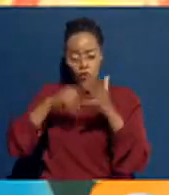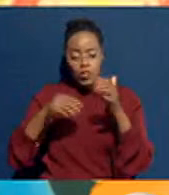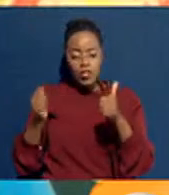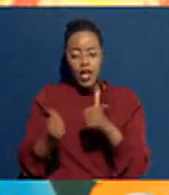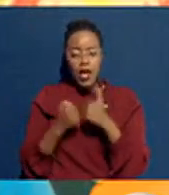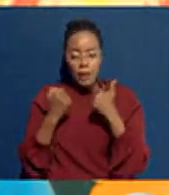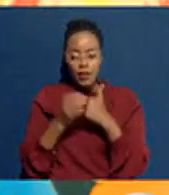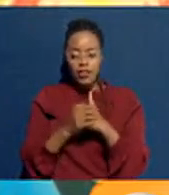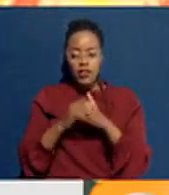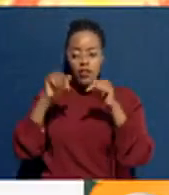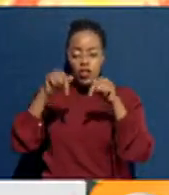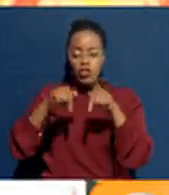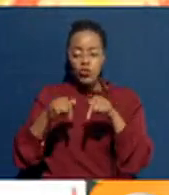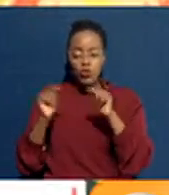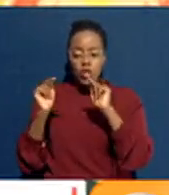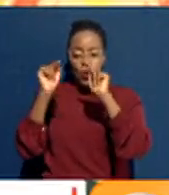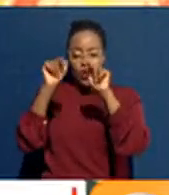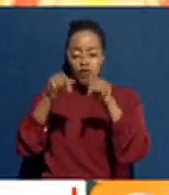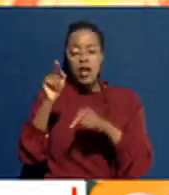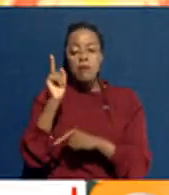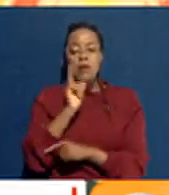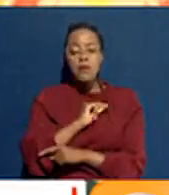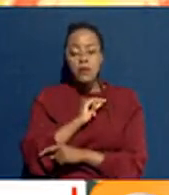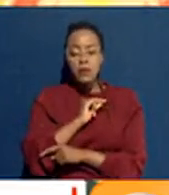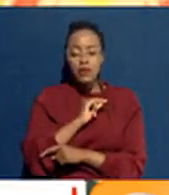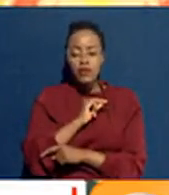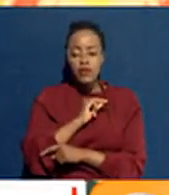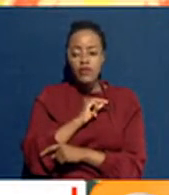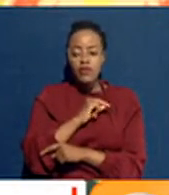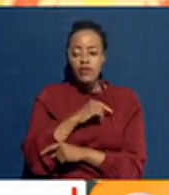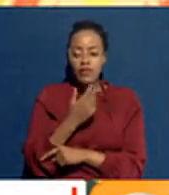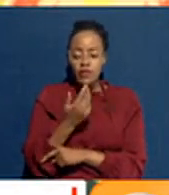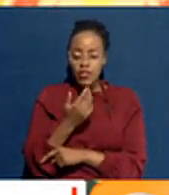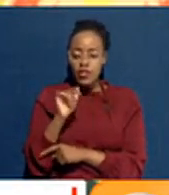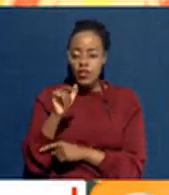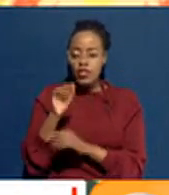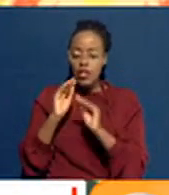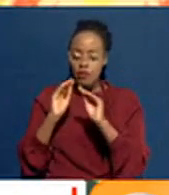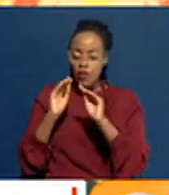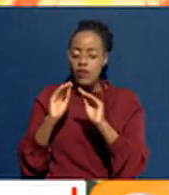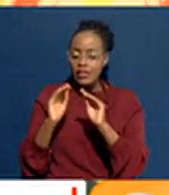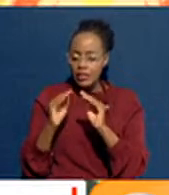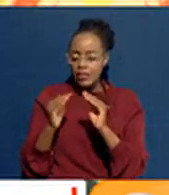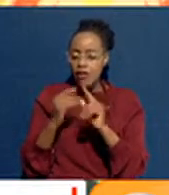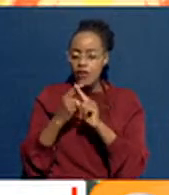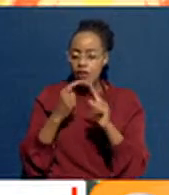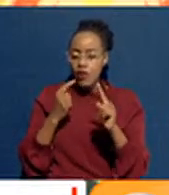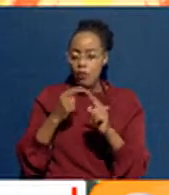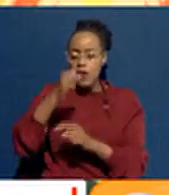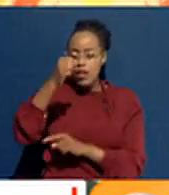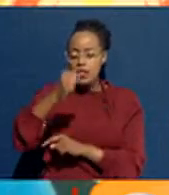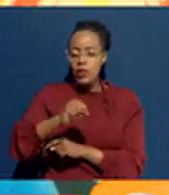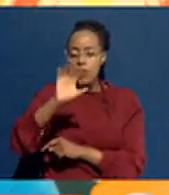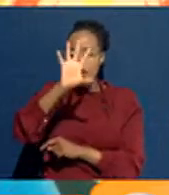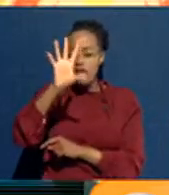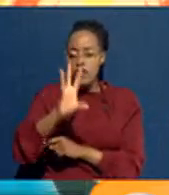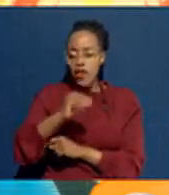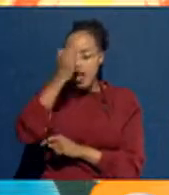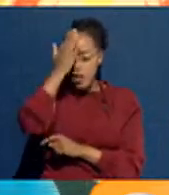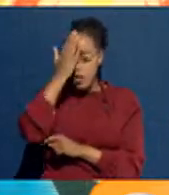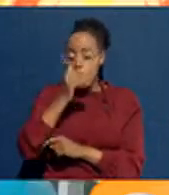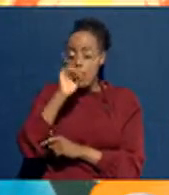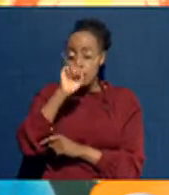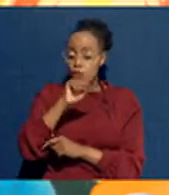it. Leo tumekuja na wakufunzi kutoka kule Afrika Kusini ili